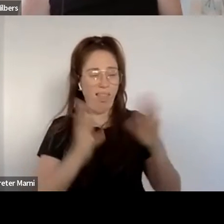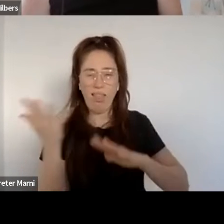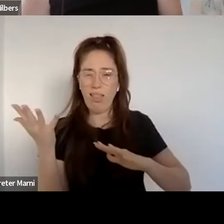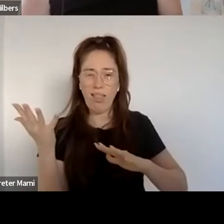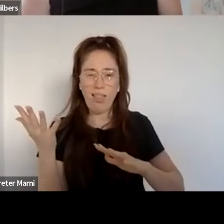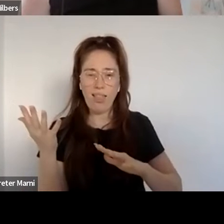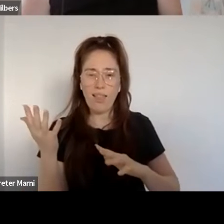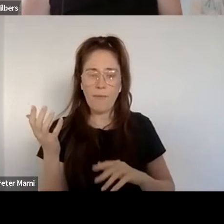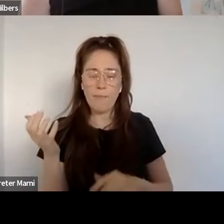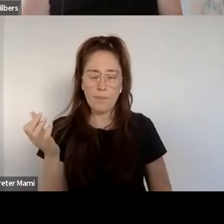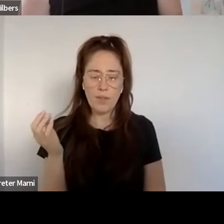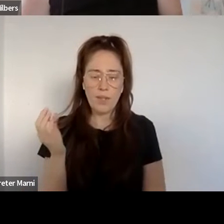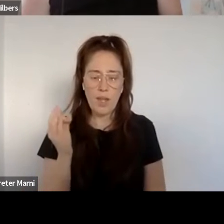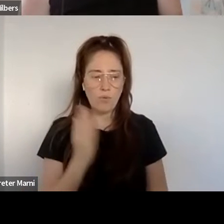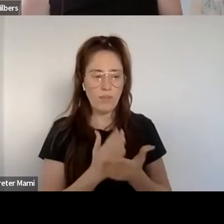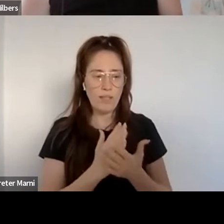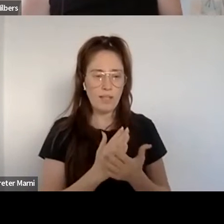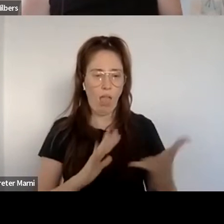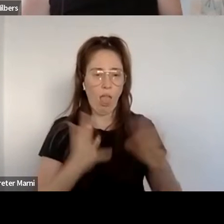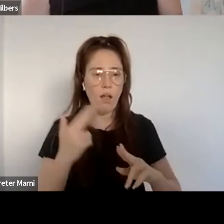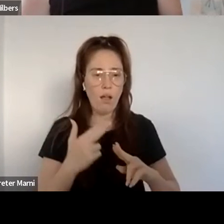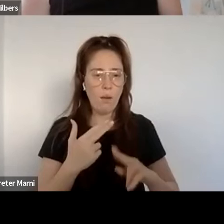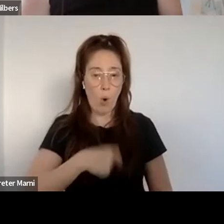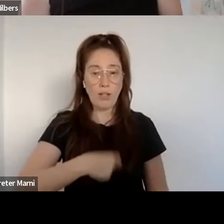the industrial sense, but in the personal sense.